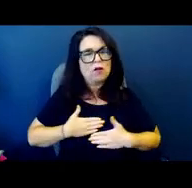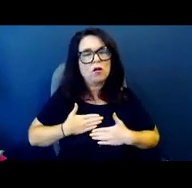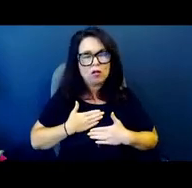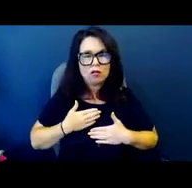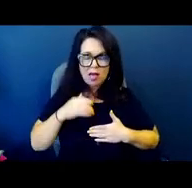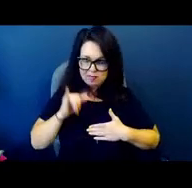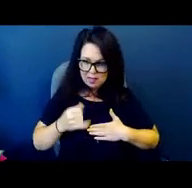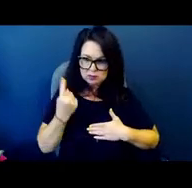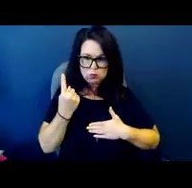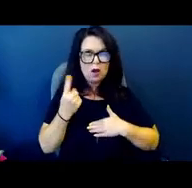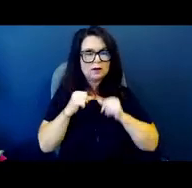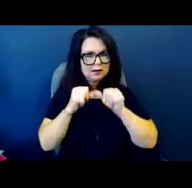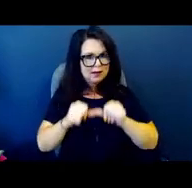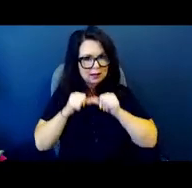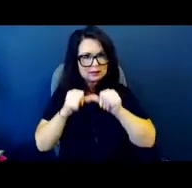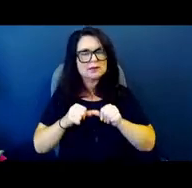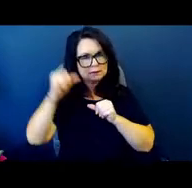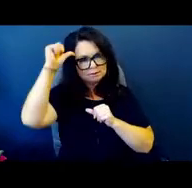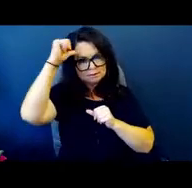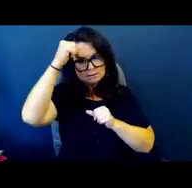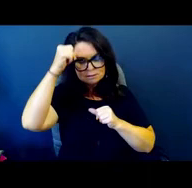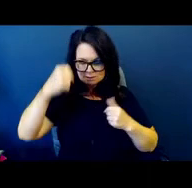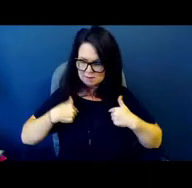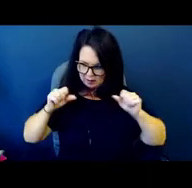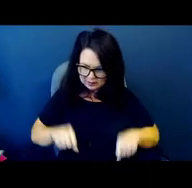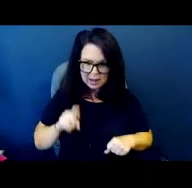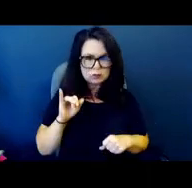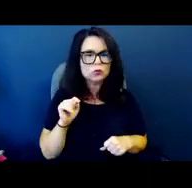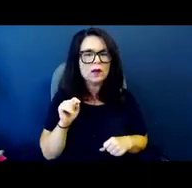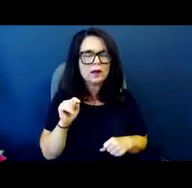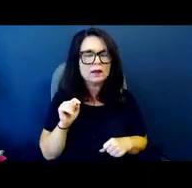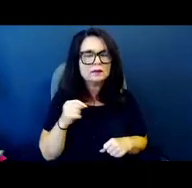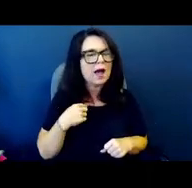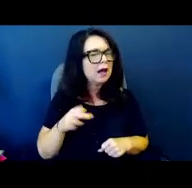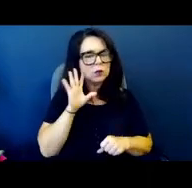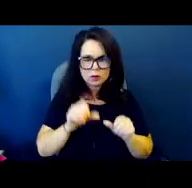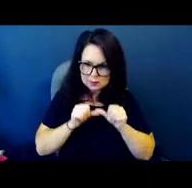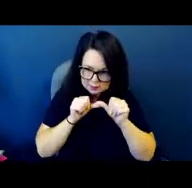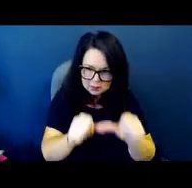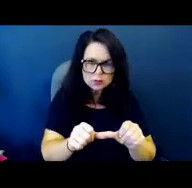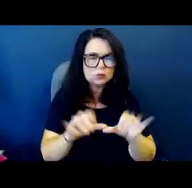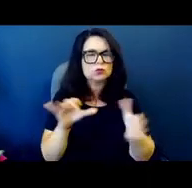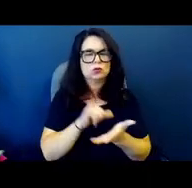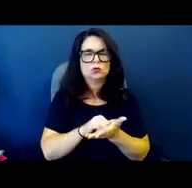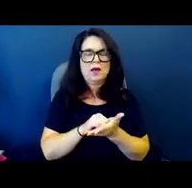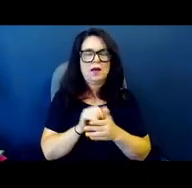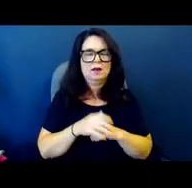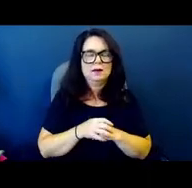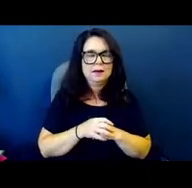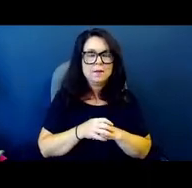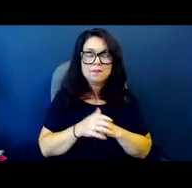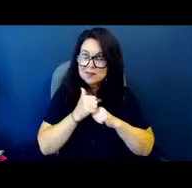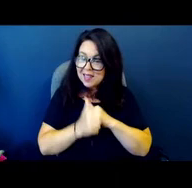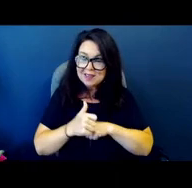it and I can continue to do it. And I actually, every time I watch that, I